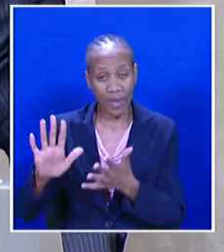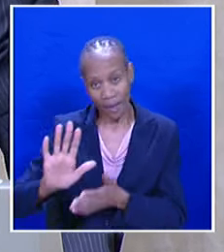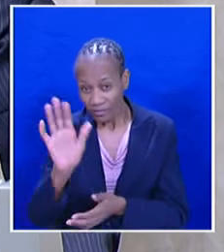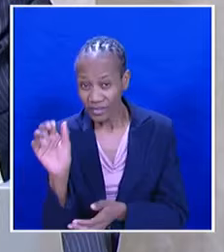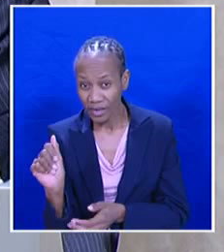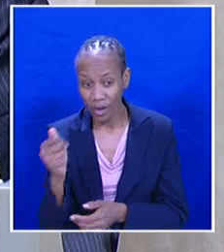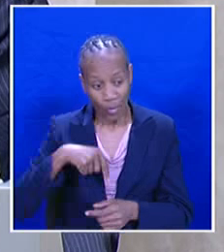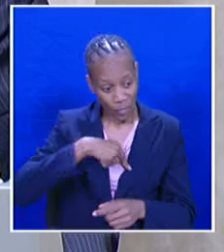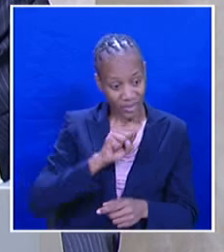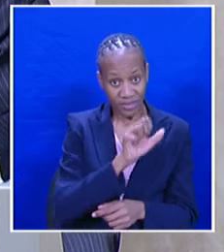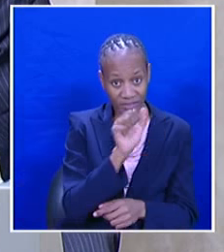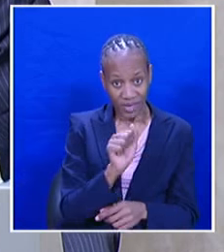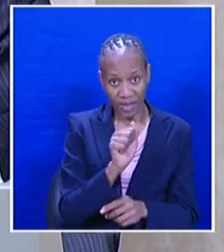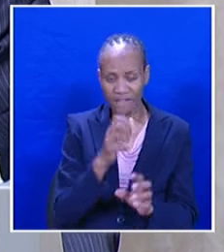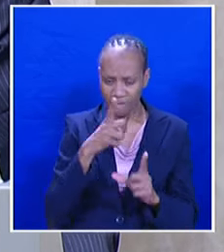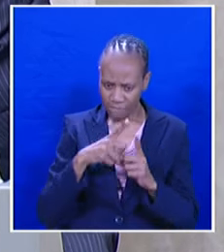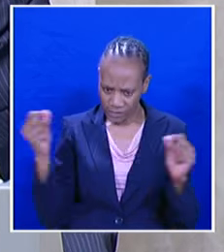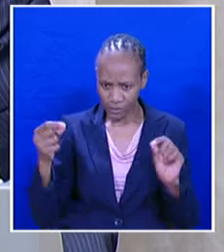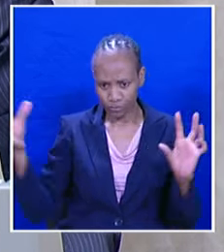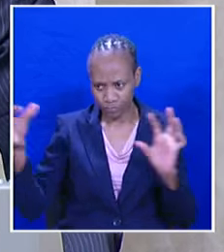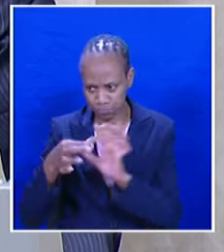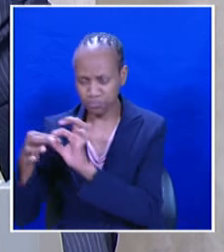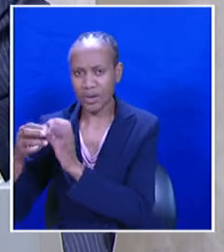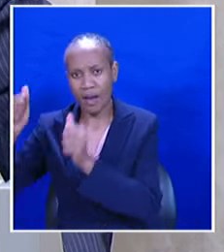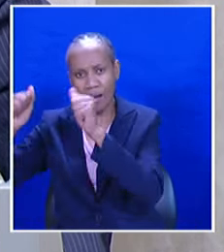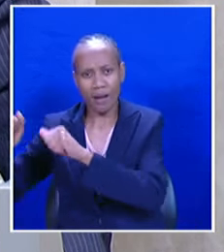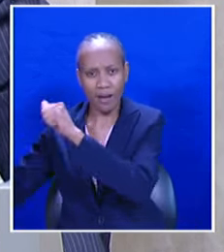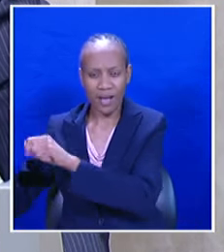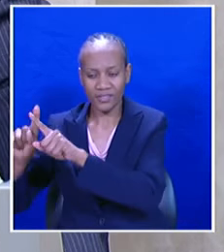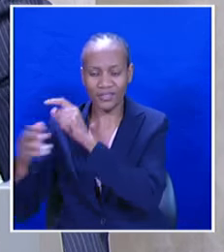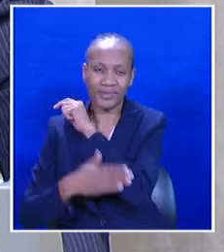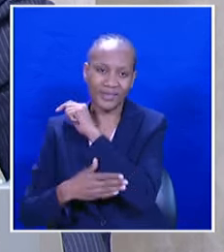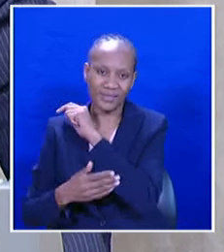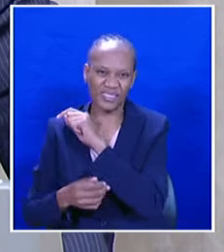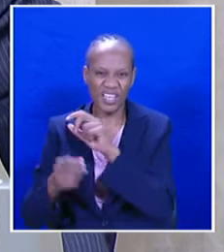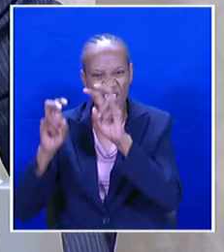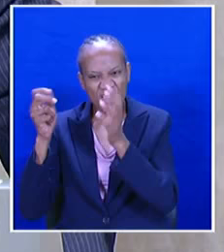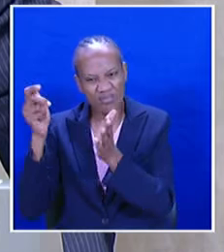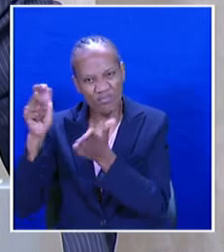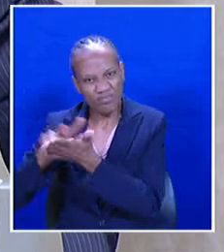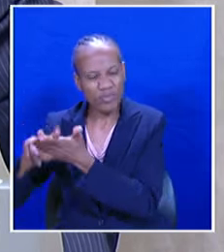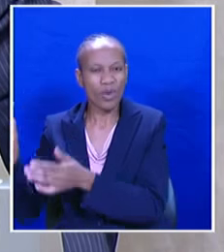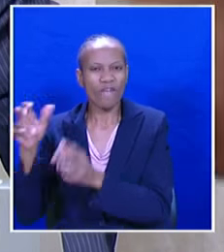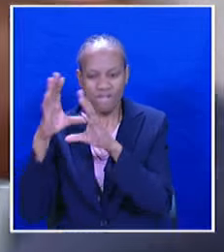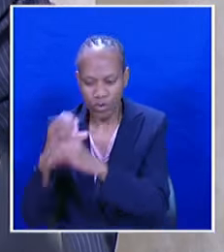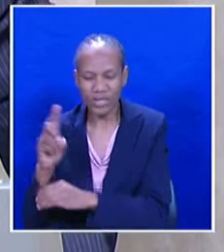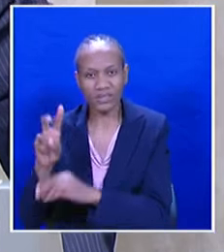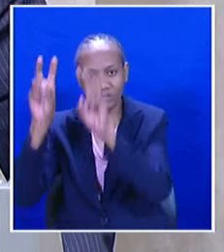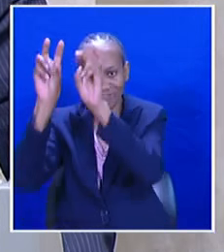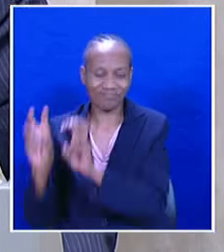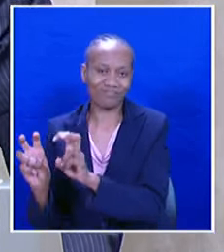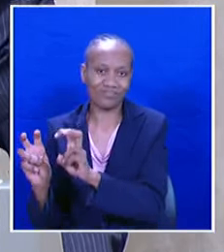of agreements, and some of them have to do with energy, and that will be disclosed publicly